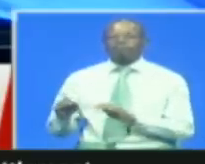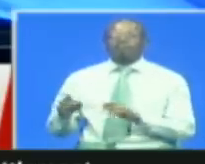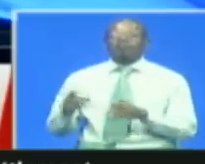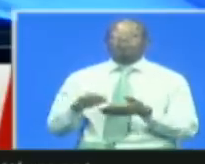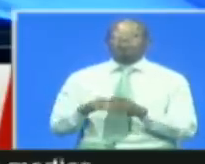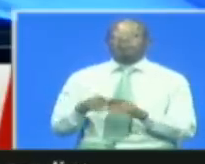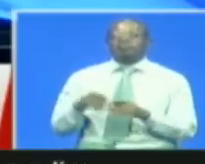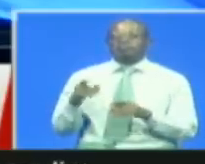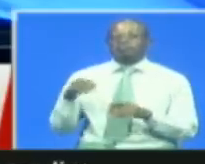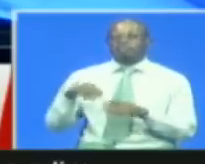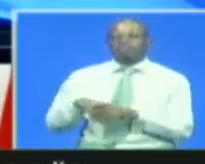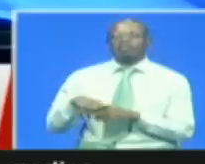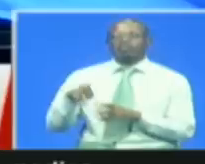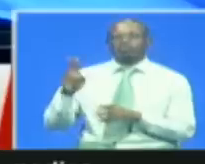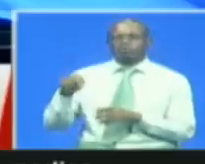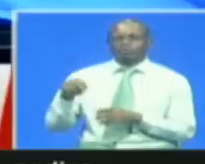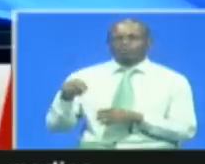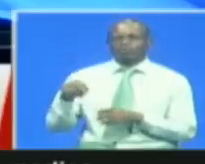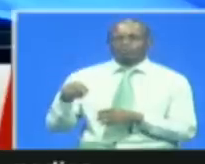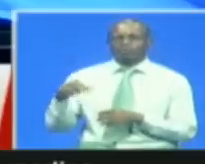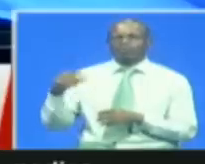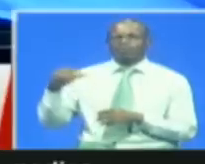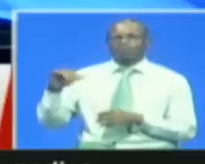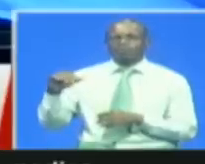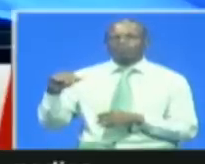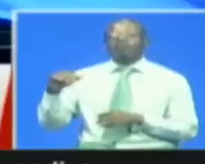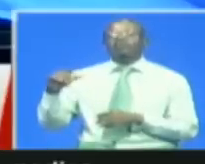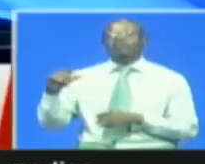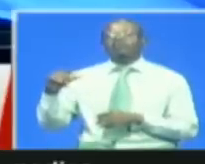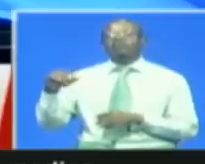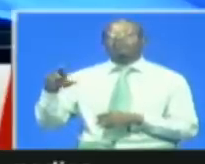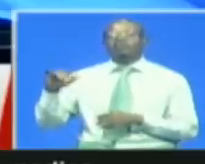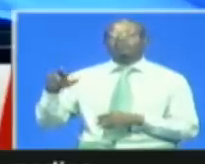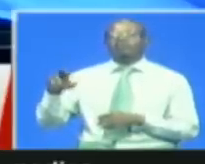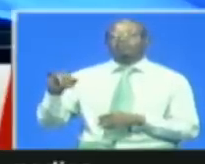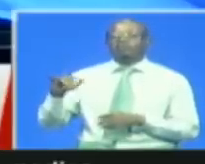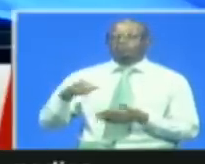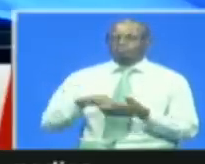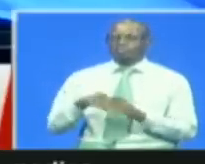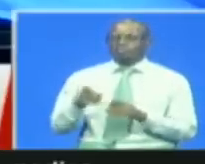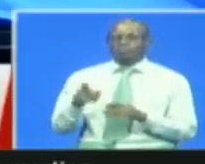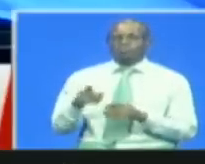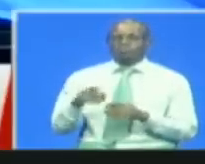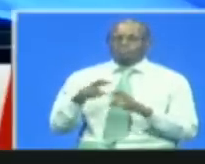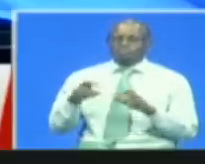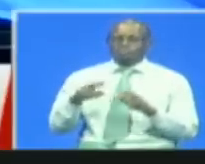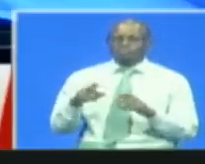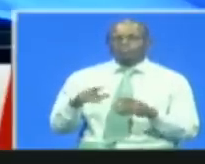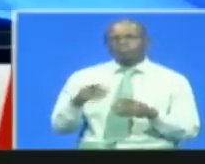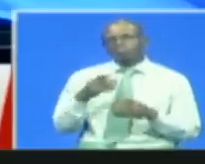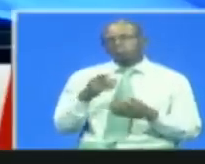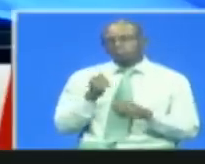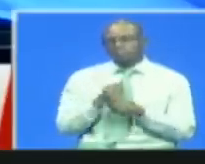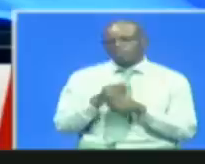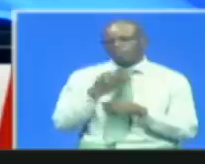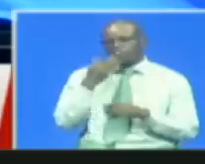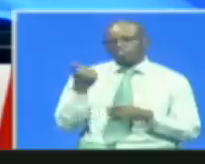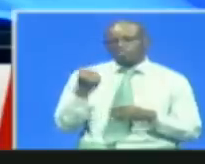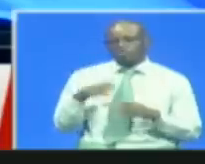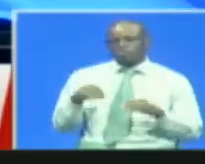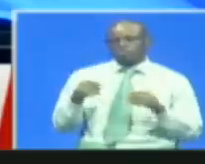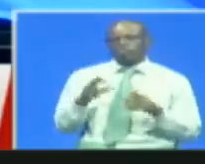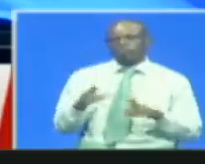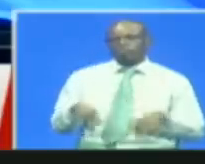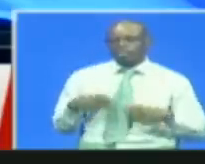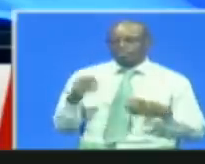the United Nations offices in Gigiri. The meeting will focus on innovation and bettering the quality of life in cities. This event is happening at a